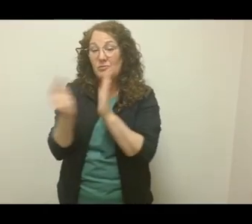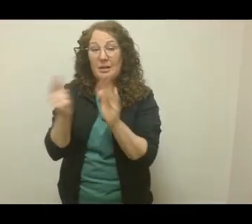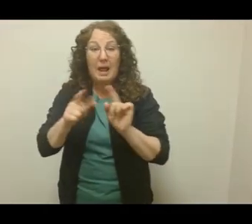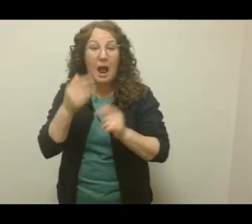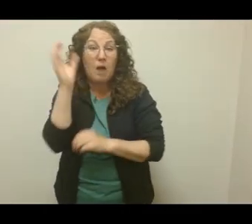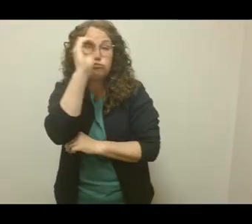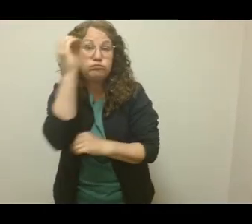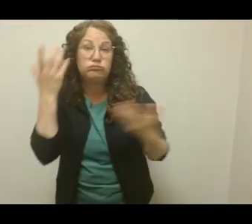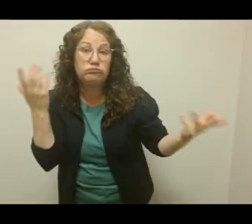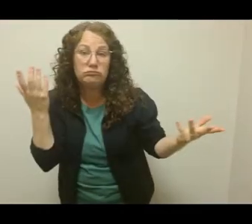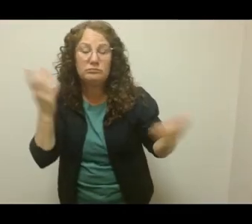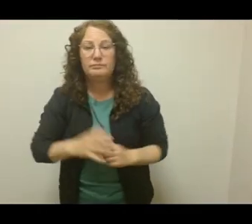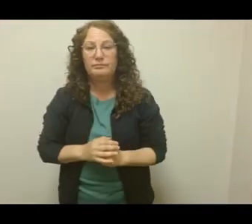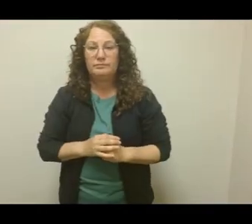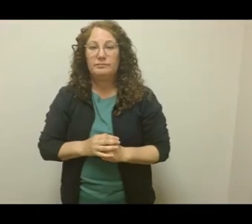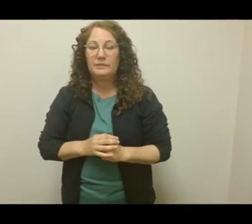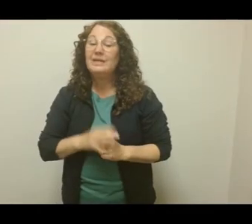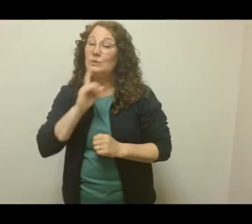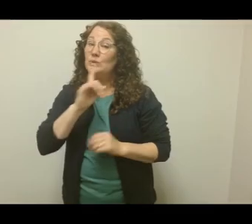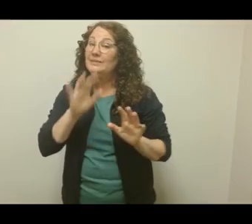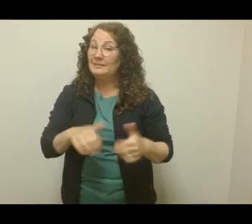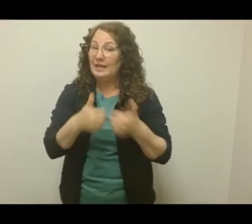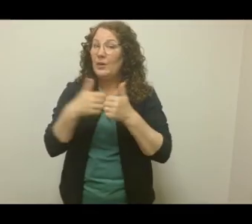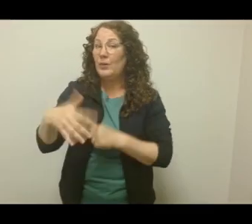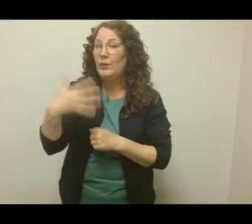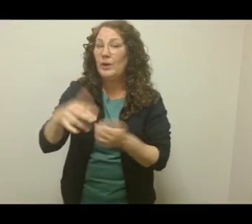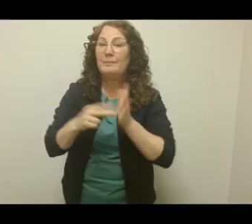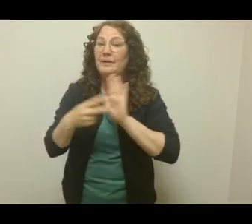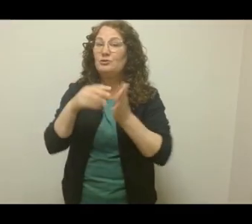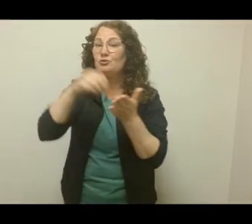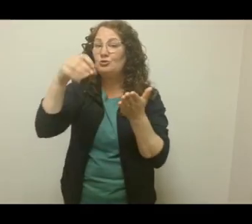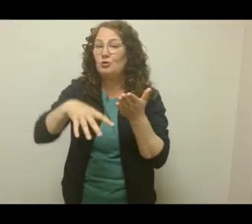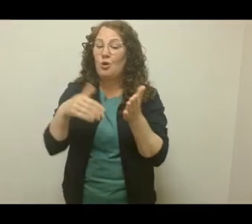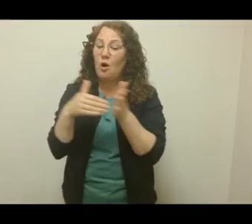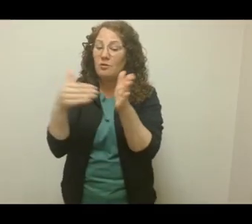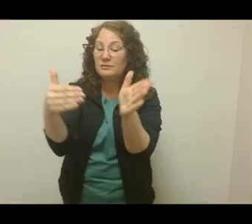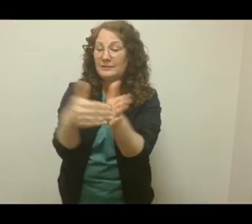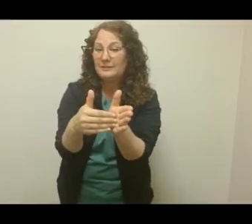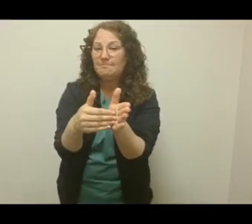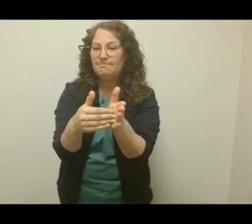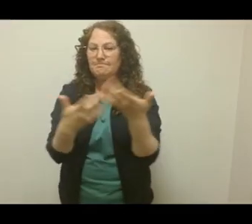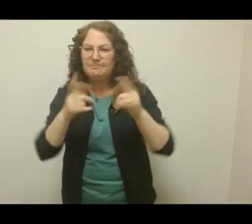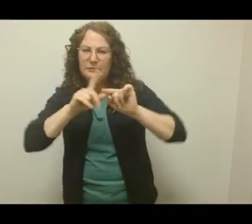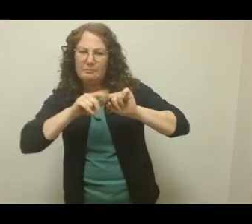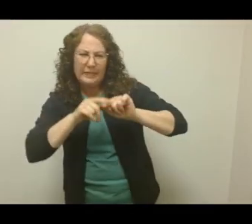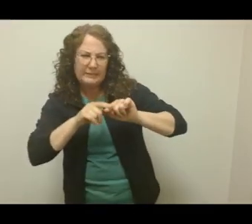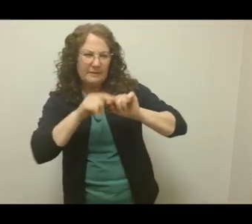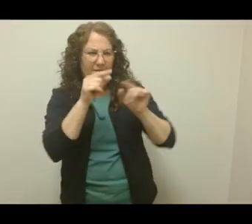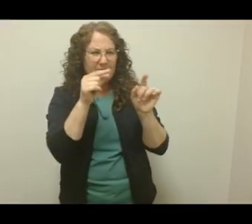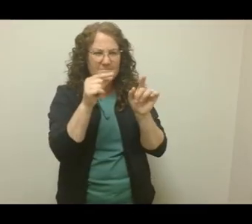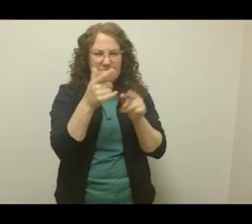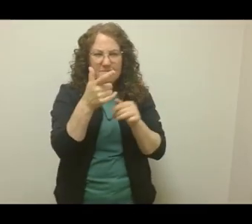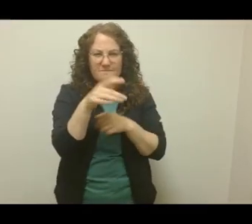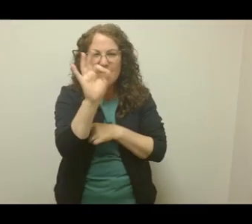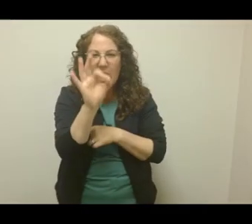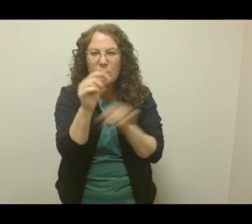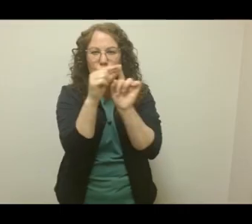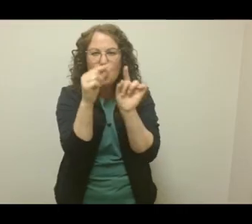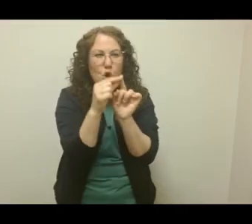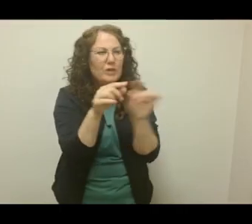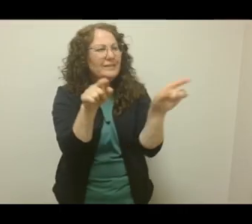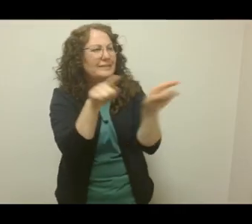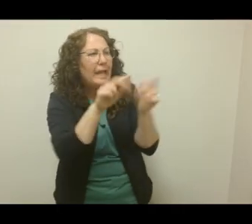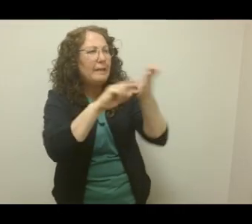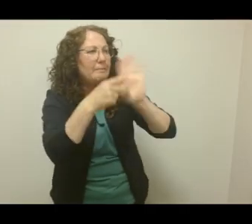is very challenging, so students often rely on finding words with a similar meaning to rewrite text from a